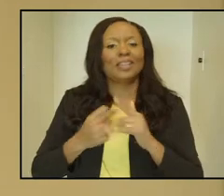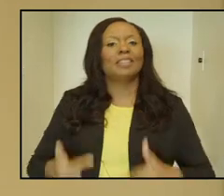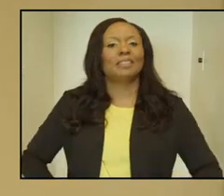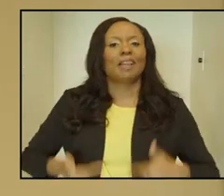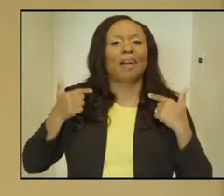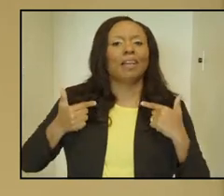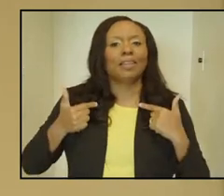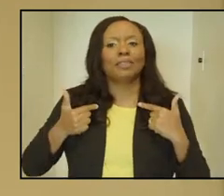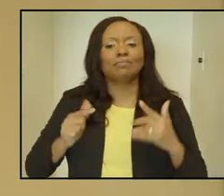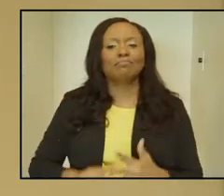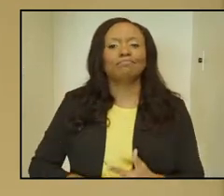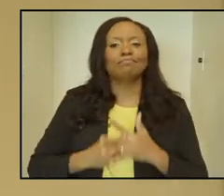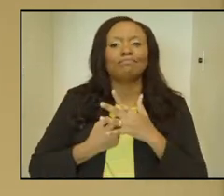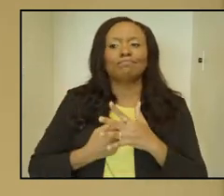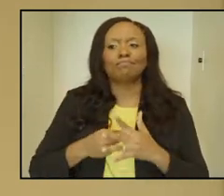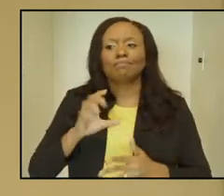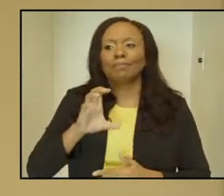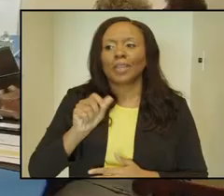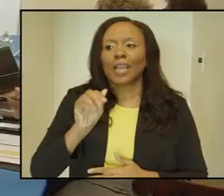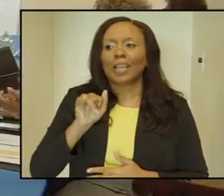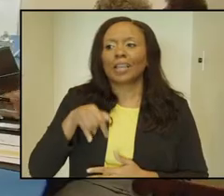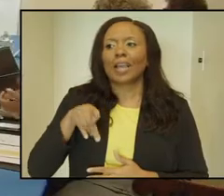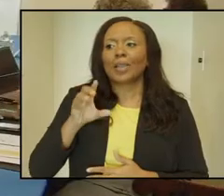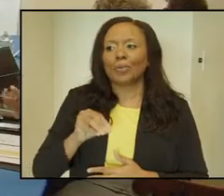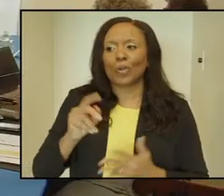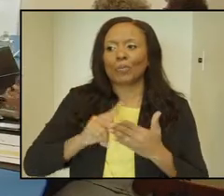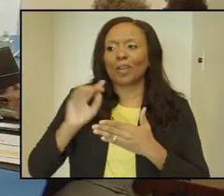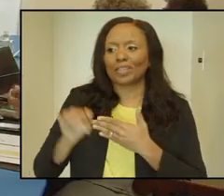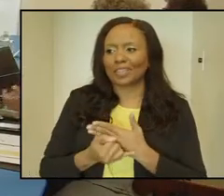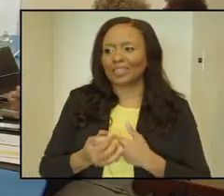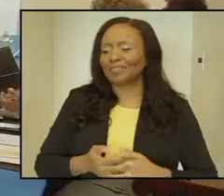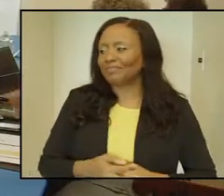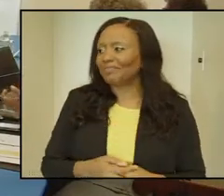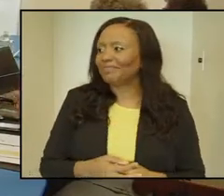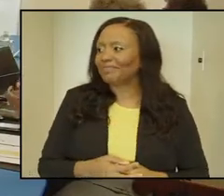the digitalization of the corporate registry project.